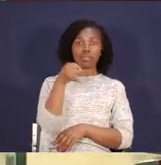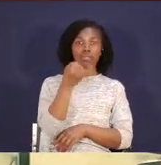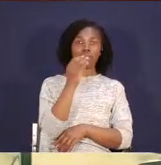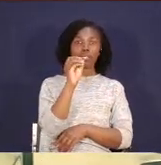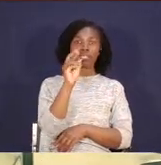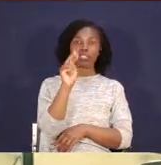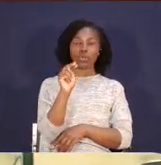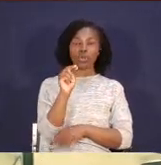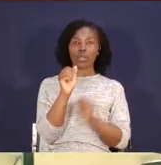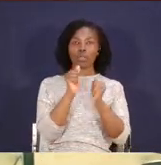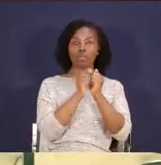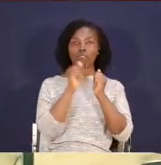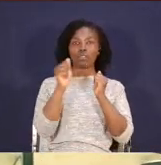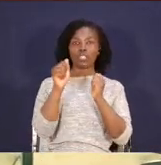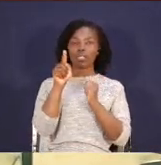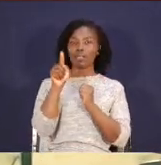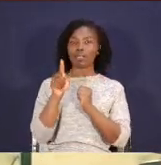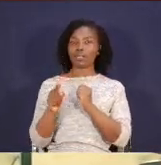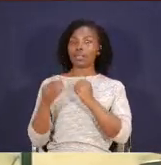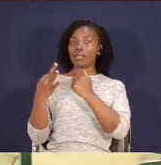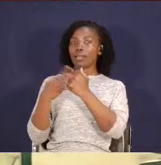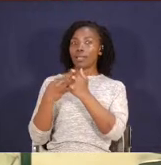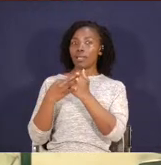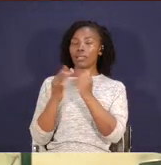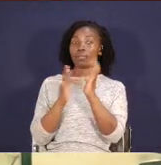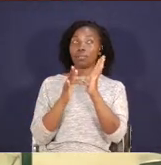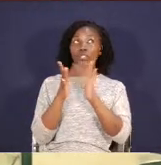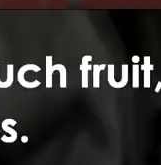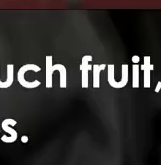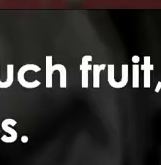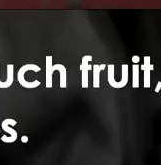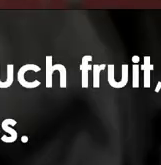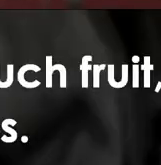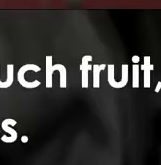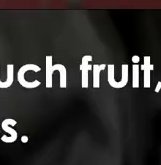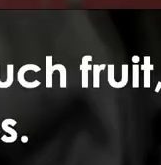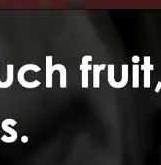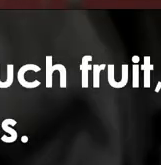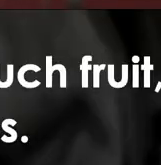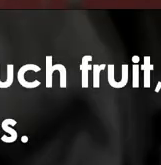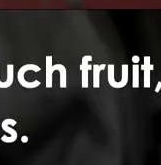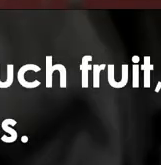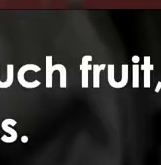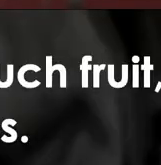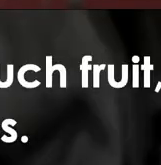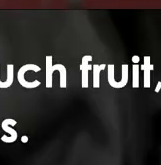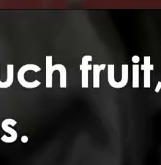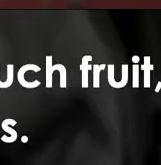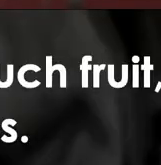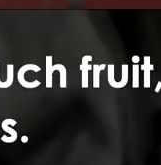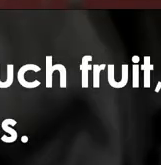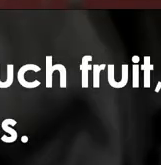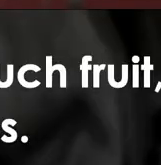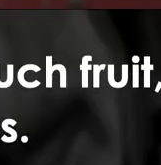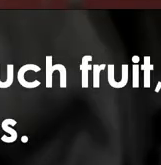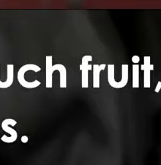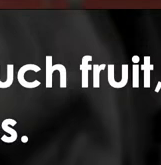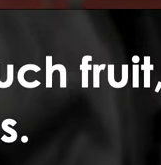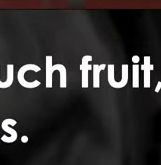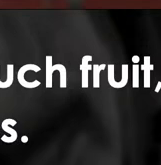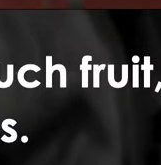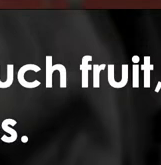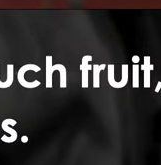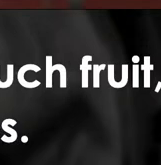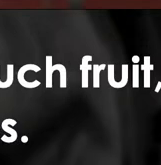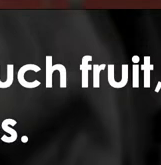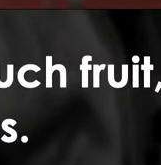8, Jesus expects that we shall bear much fruit. John 15 and verse 8. And this is to my Father's glory,